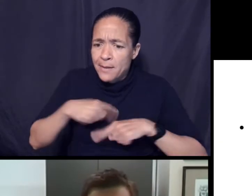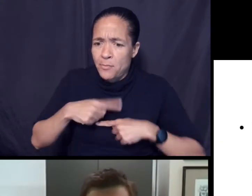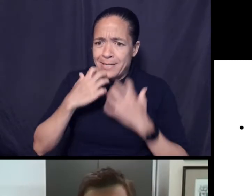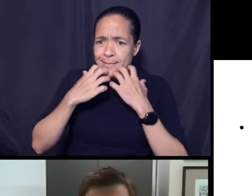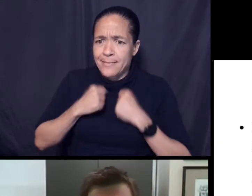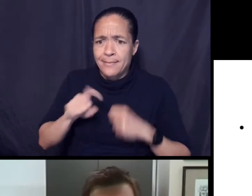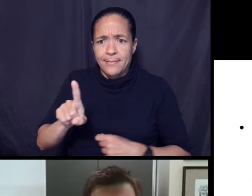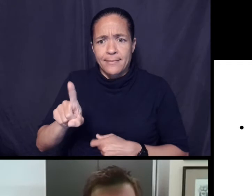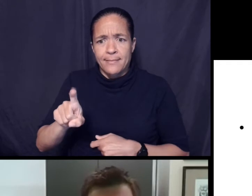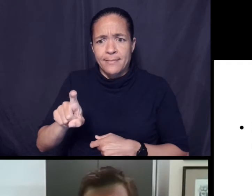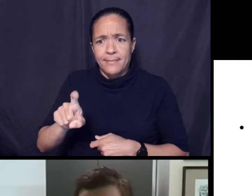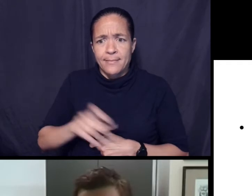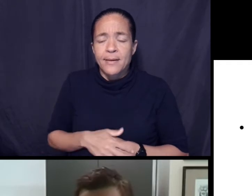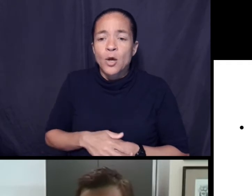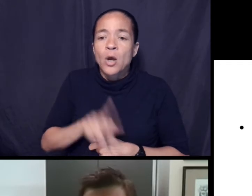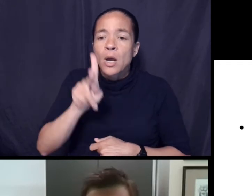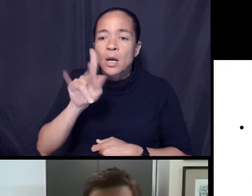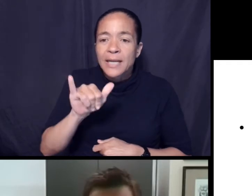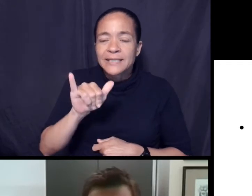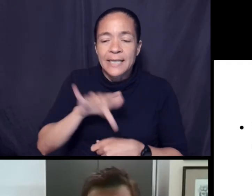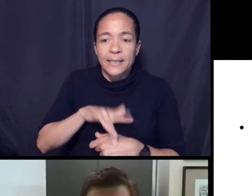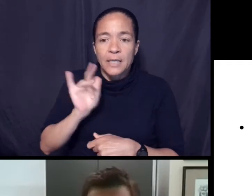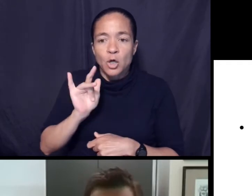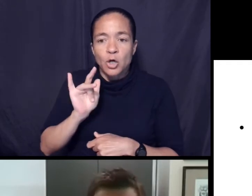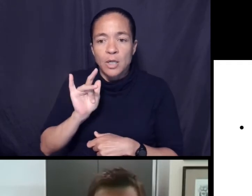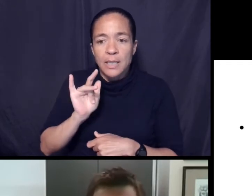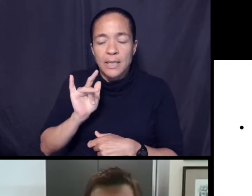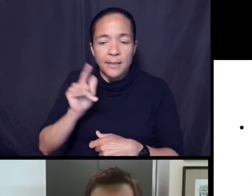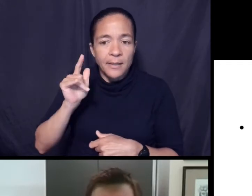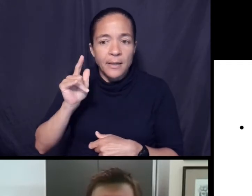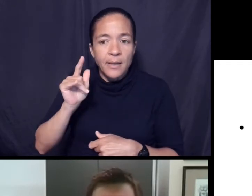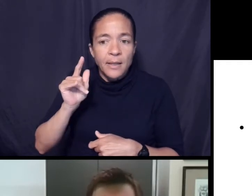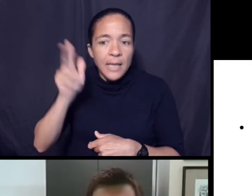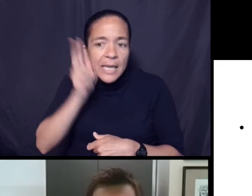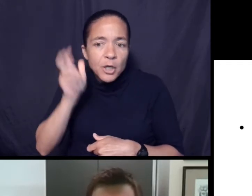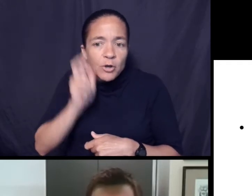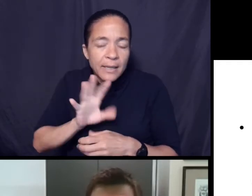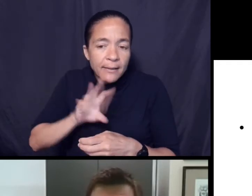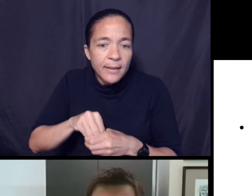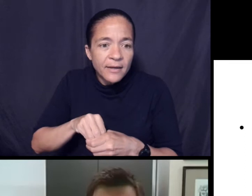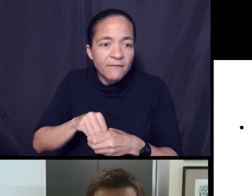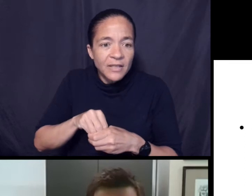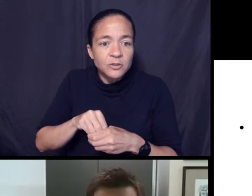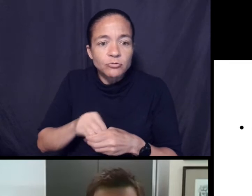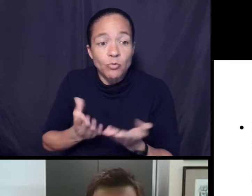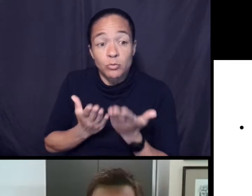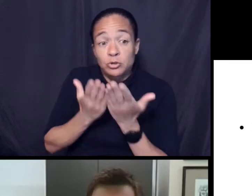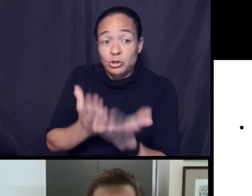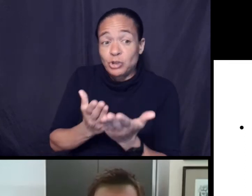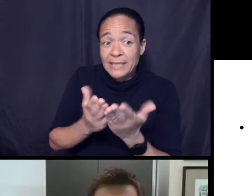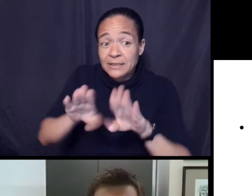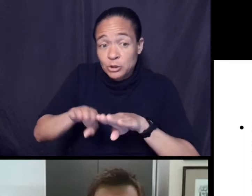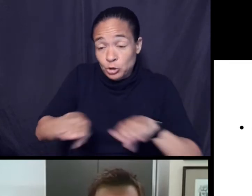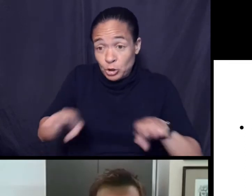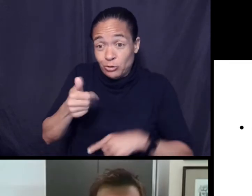this? Kentucky Early Hearing Detection and Intervention recommends for children with CMV to